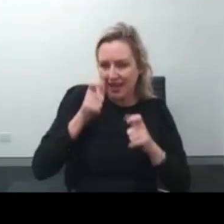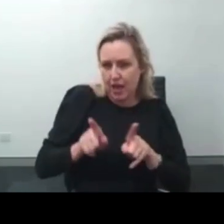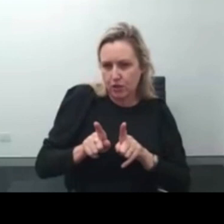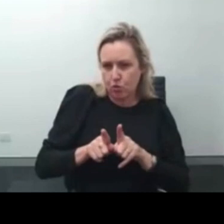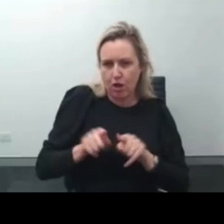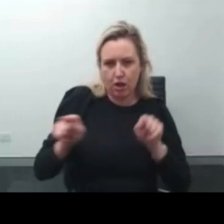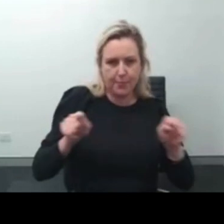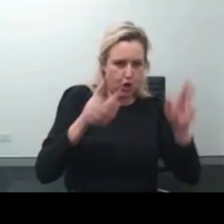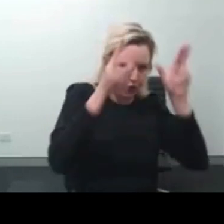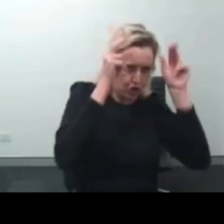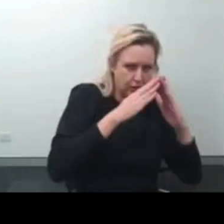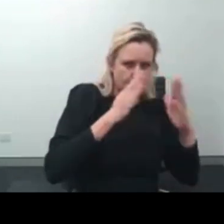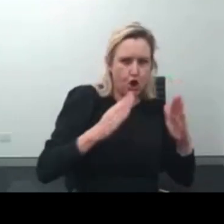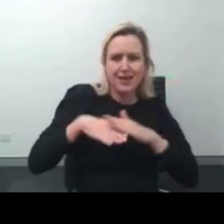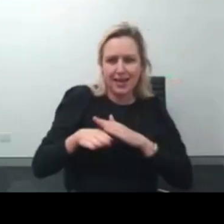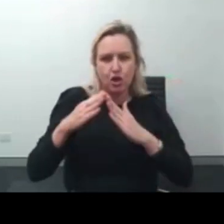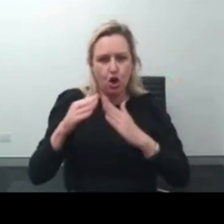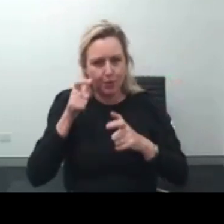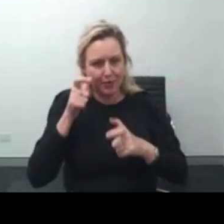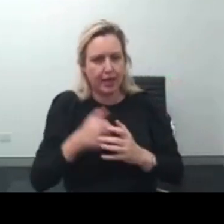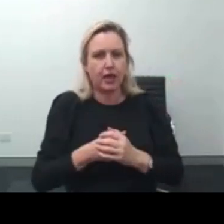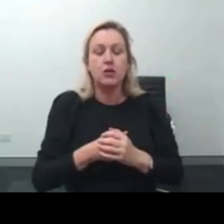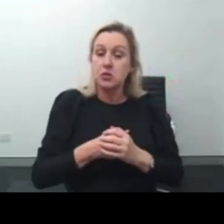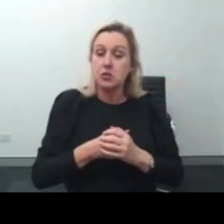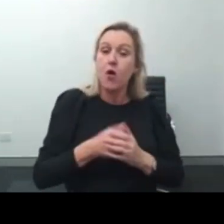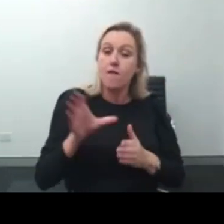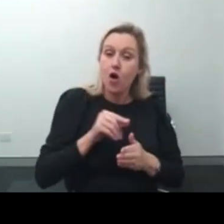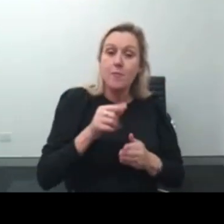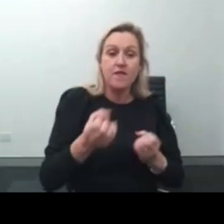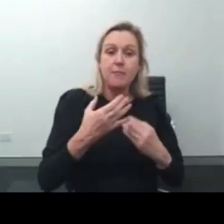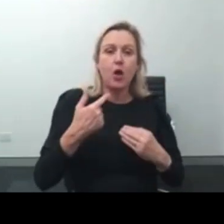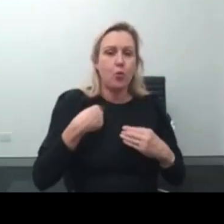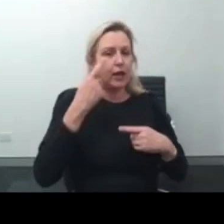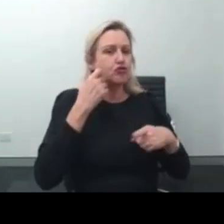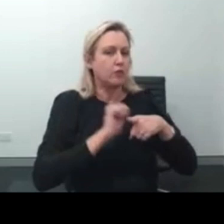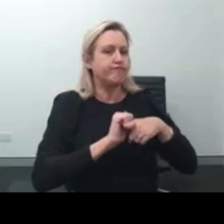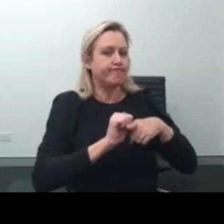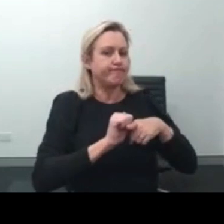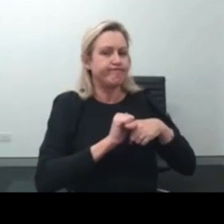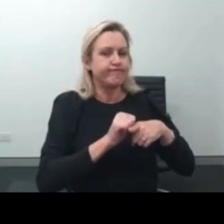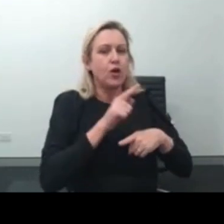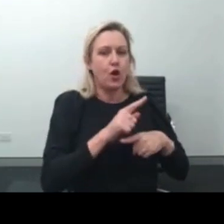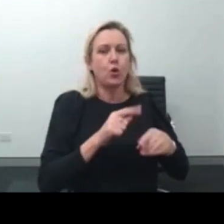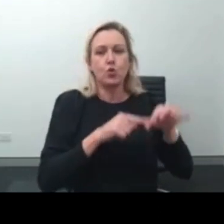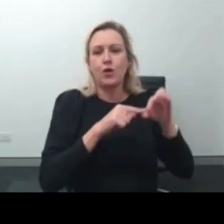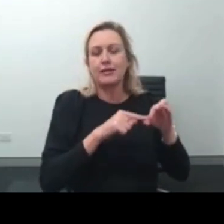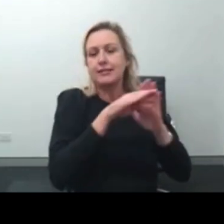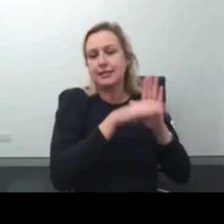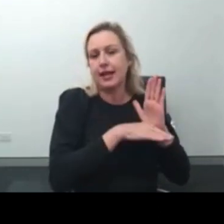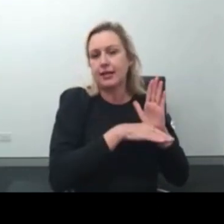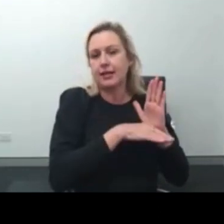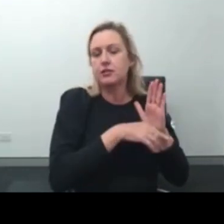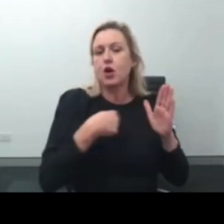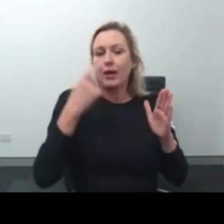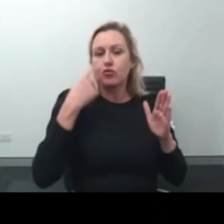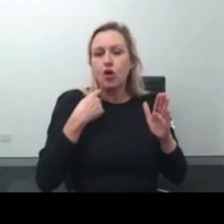in response to that feedback, we took further steps to enhance the strength and quality standards. So we did make moves to address those